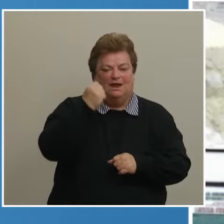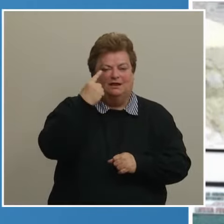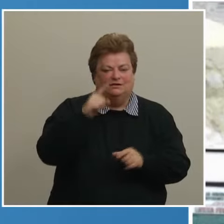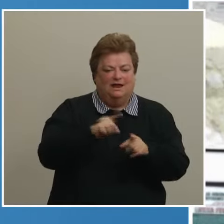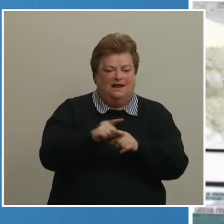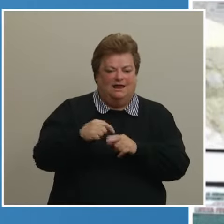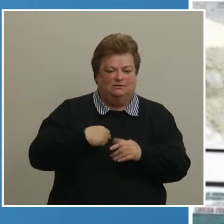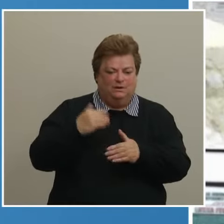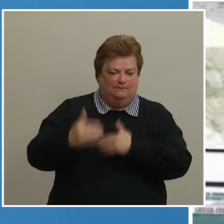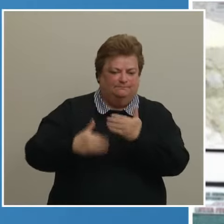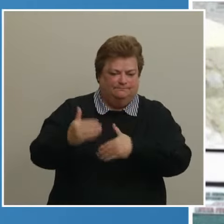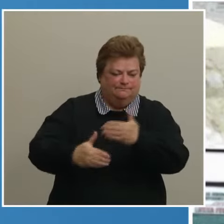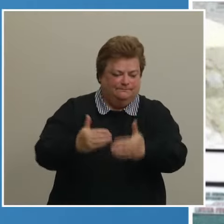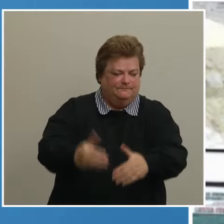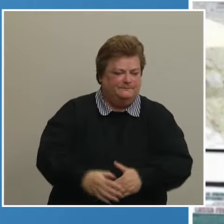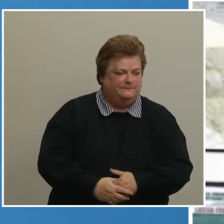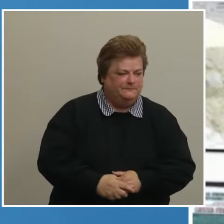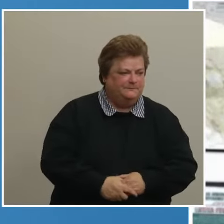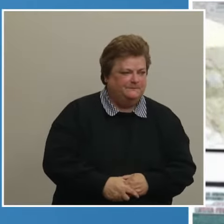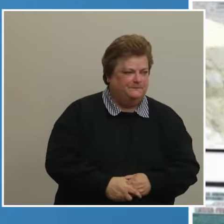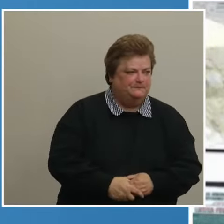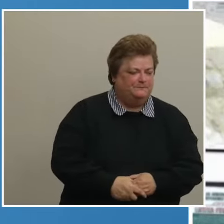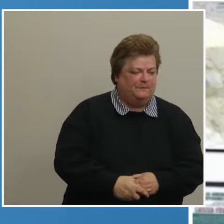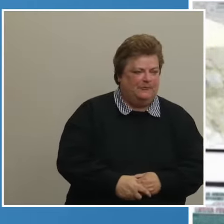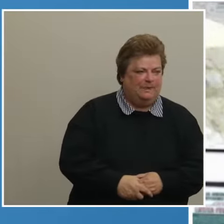safety profiles fully.